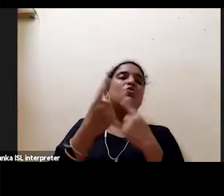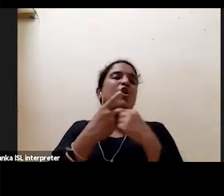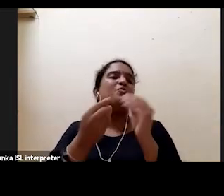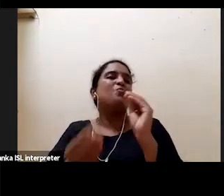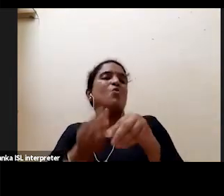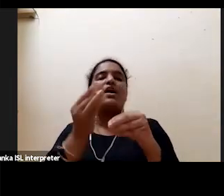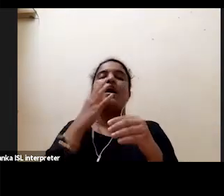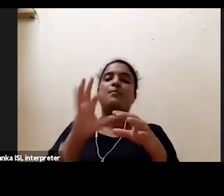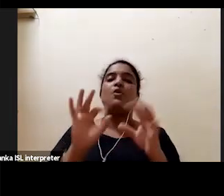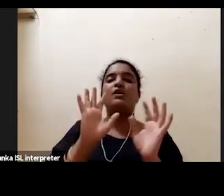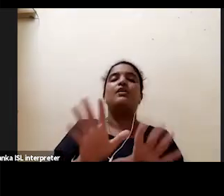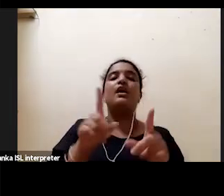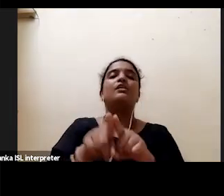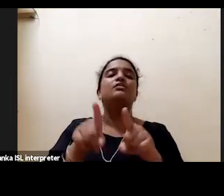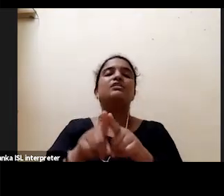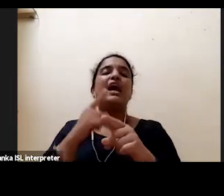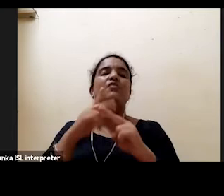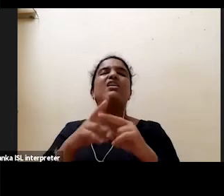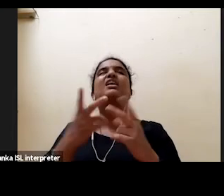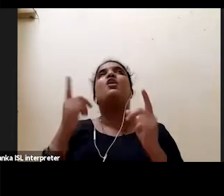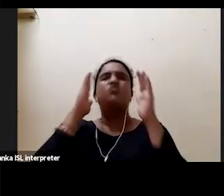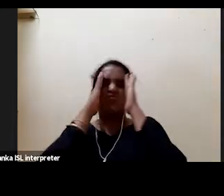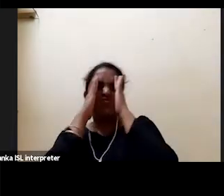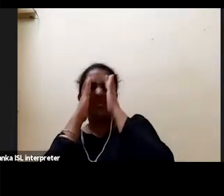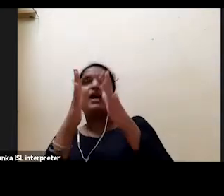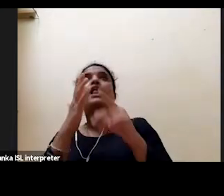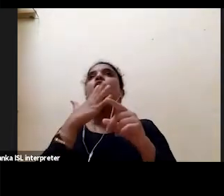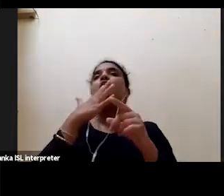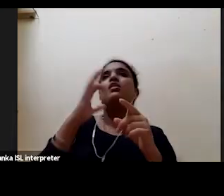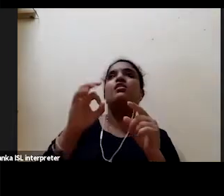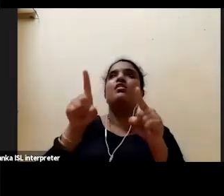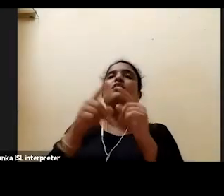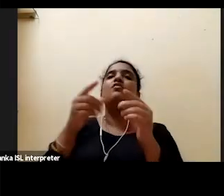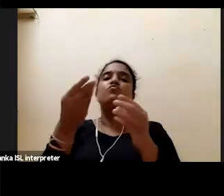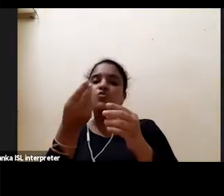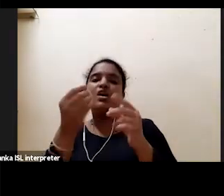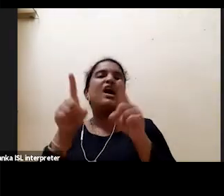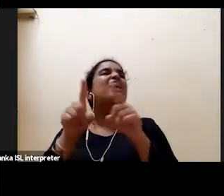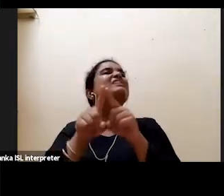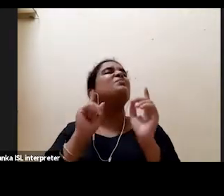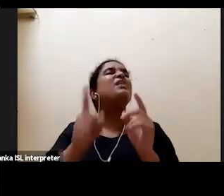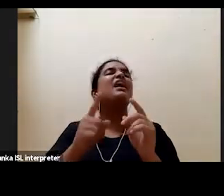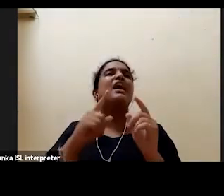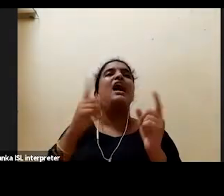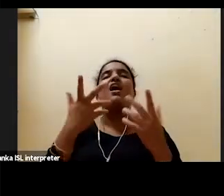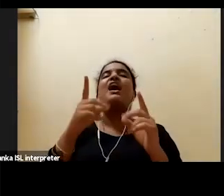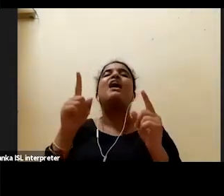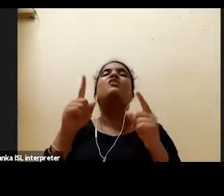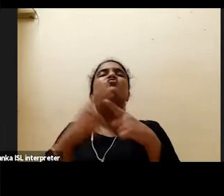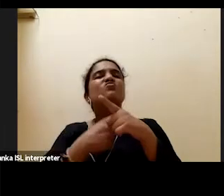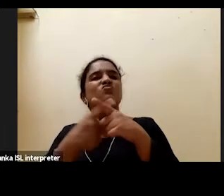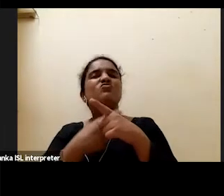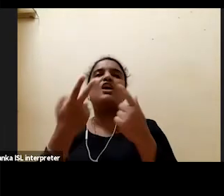is no connect. So don't just focus on the taste of food or the texture of food. Also weave in humor, weave in